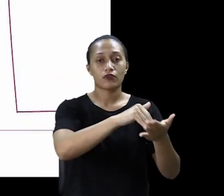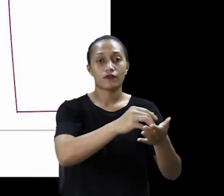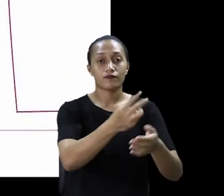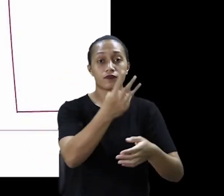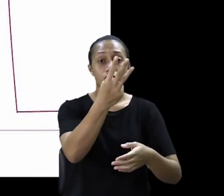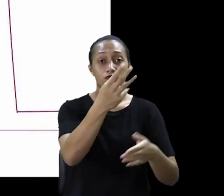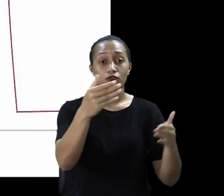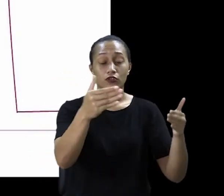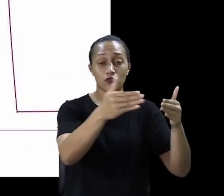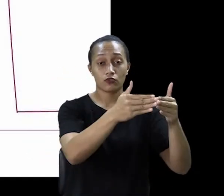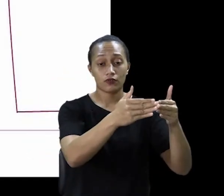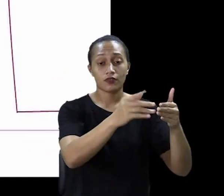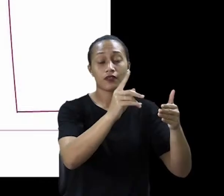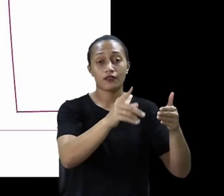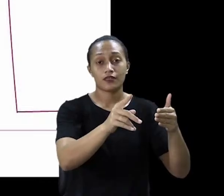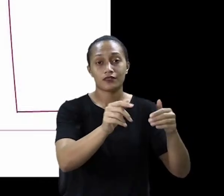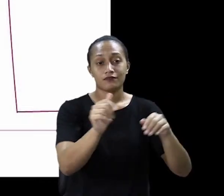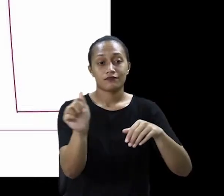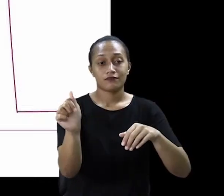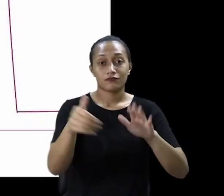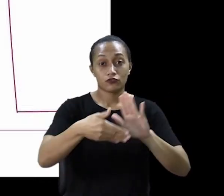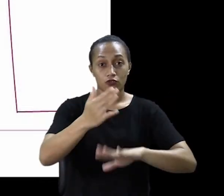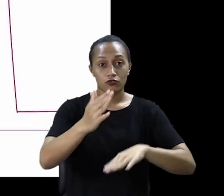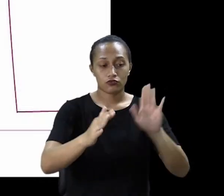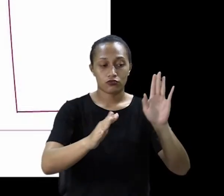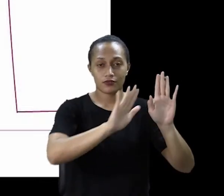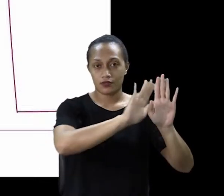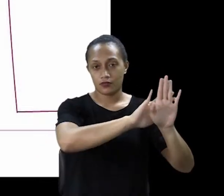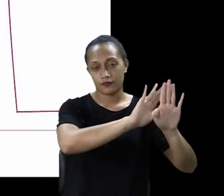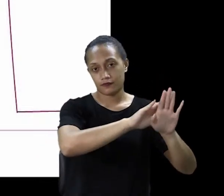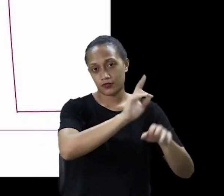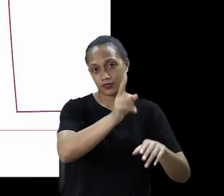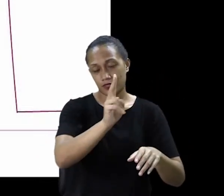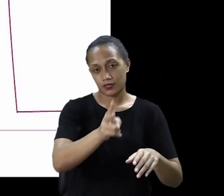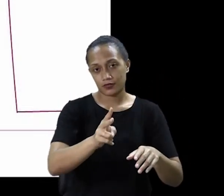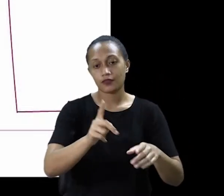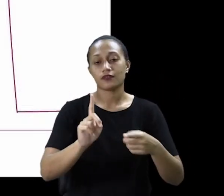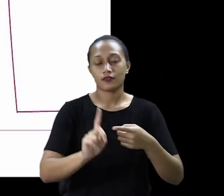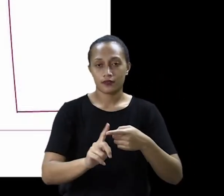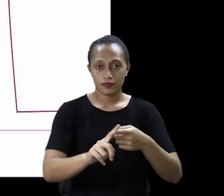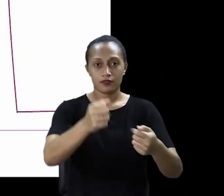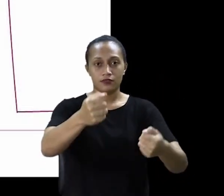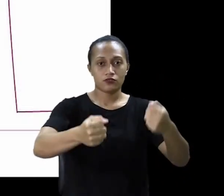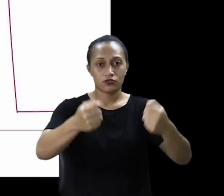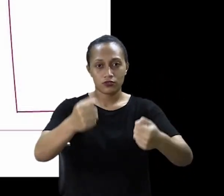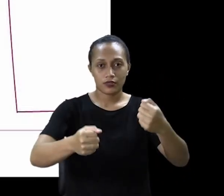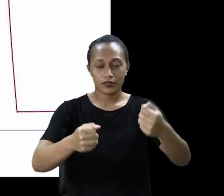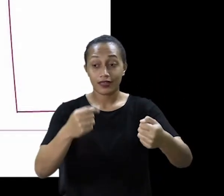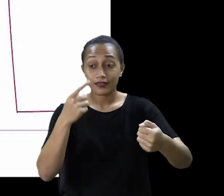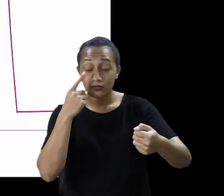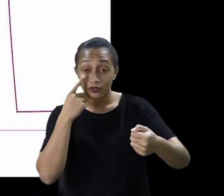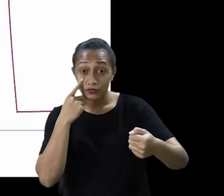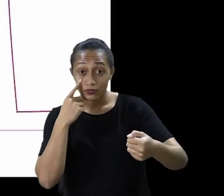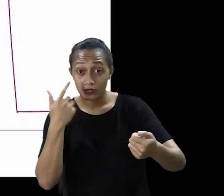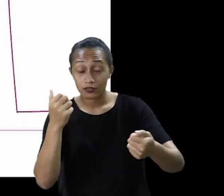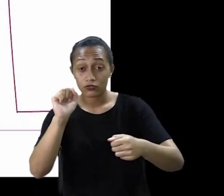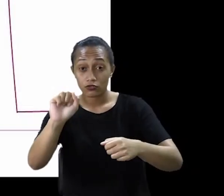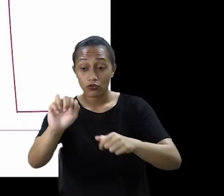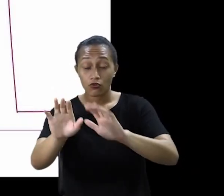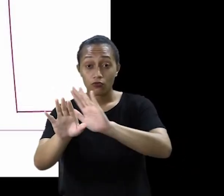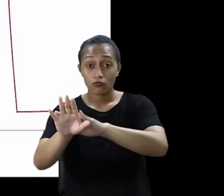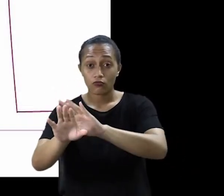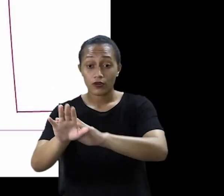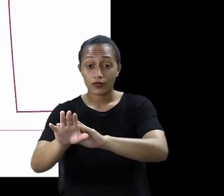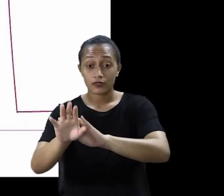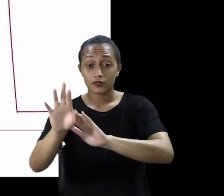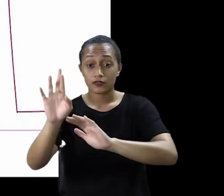corner, then take a left again. Keep driving and keep looking out on your right